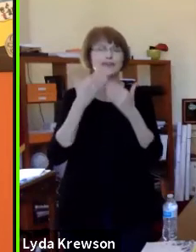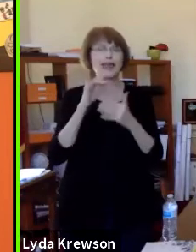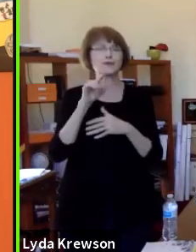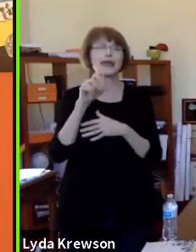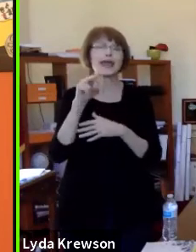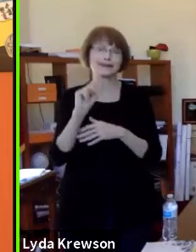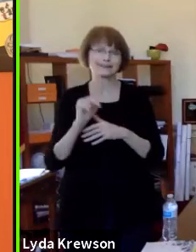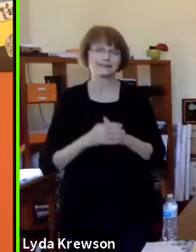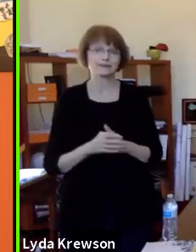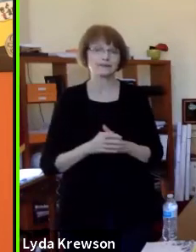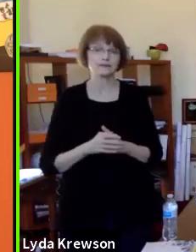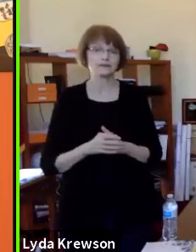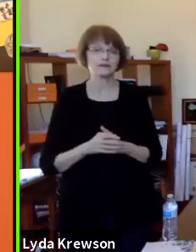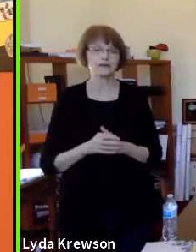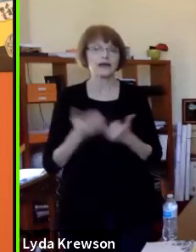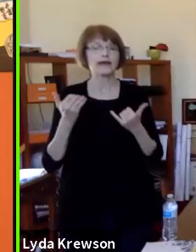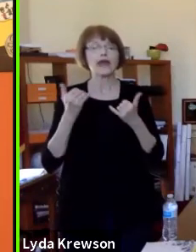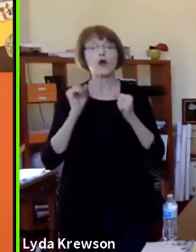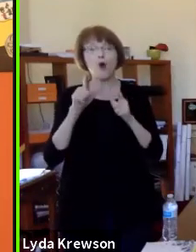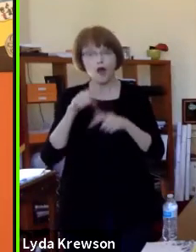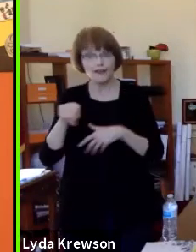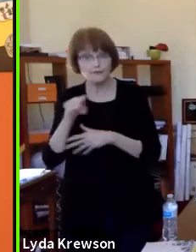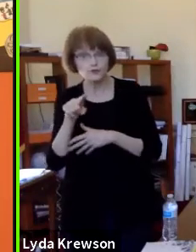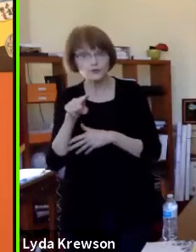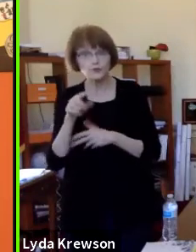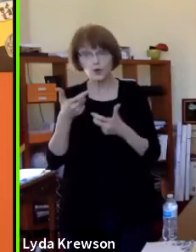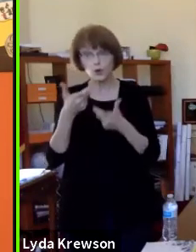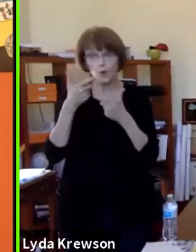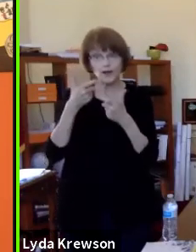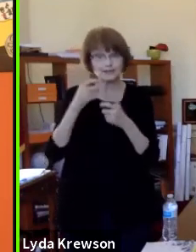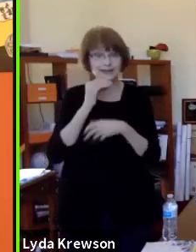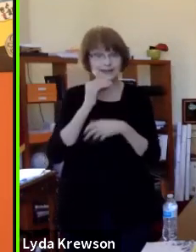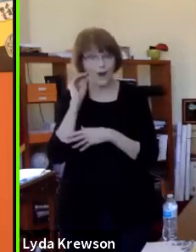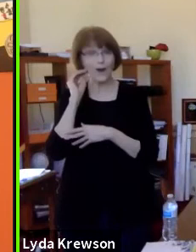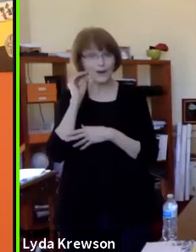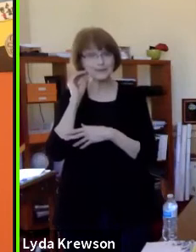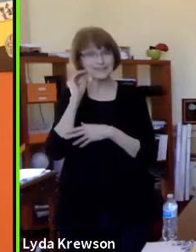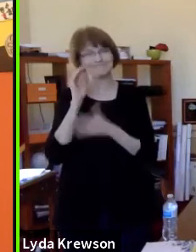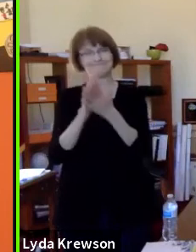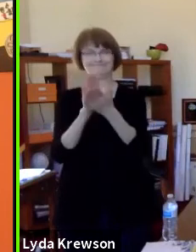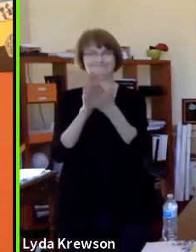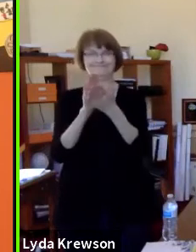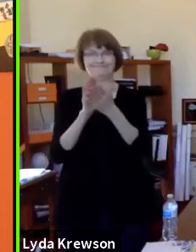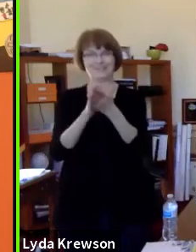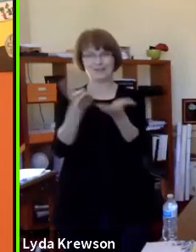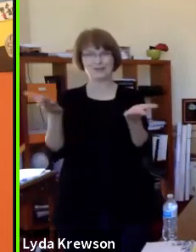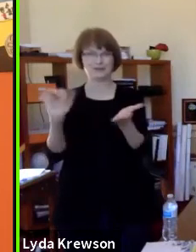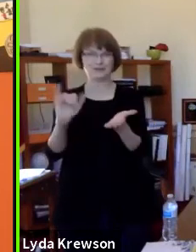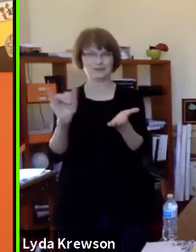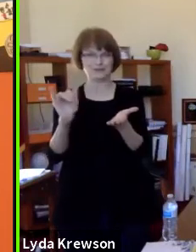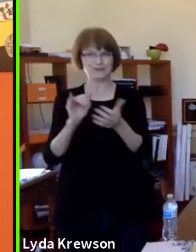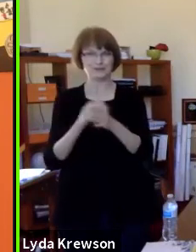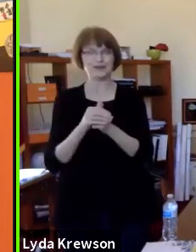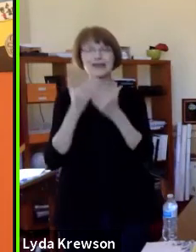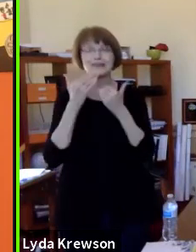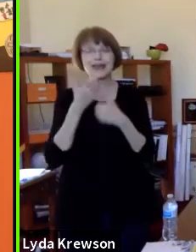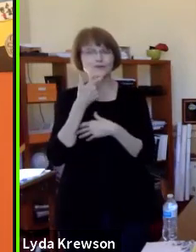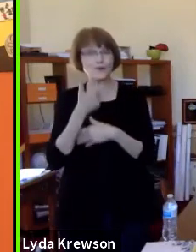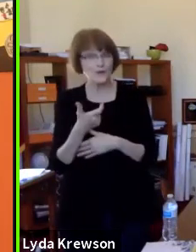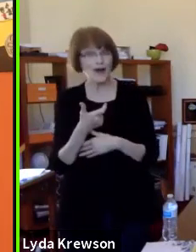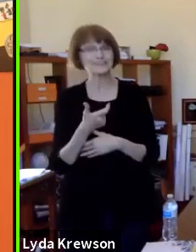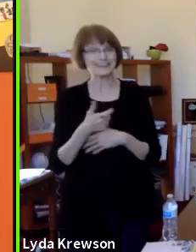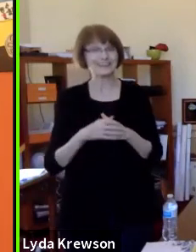Kayden. And let's give all of you who are watching at home a big round of applause too. Thank you for